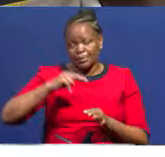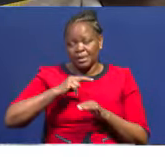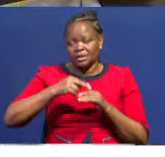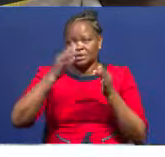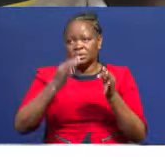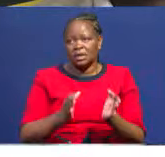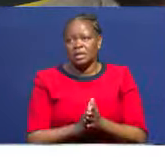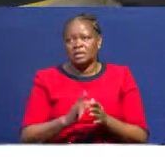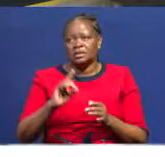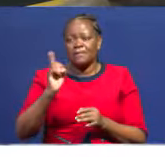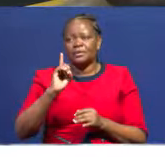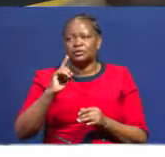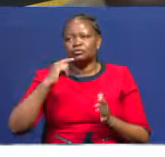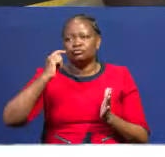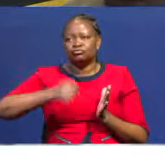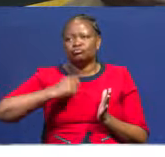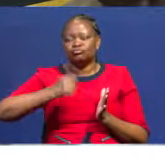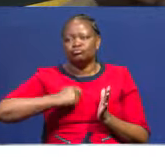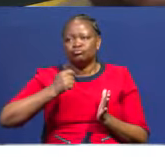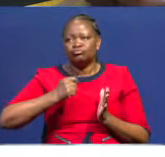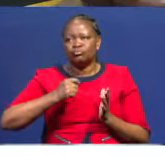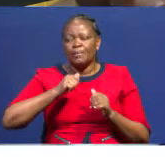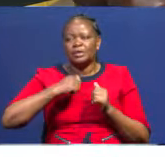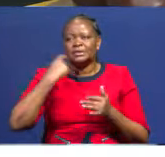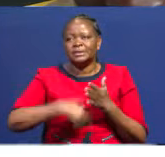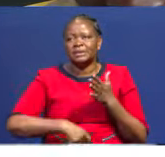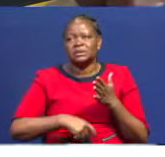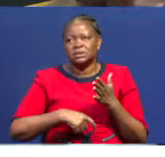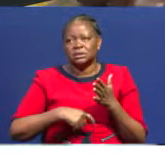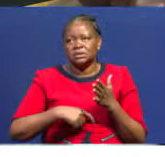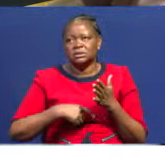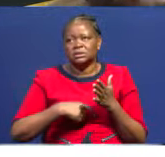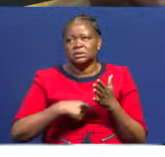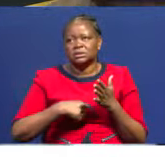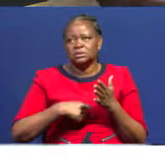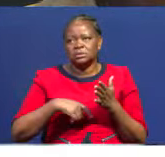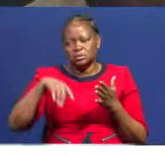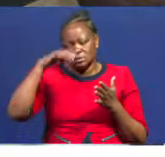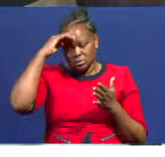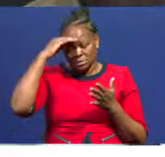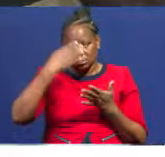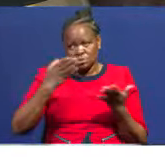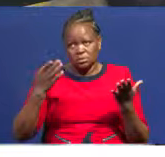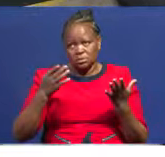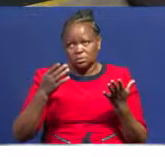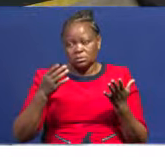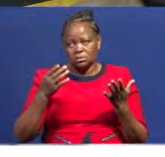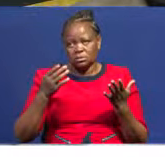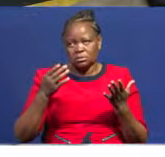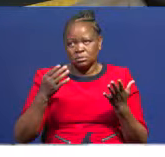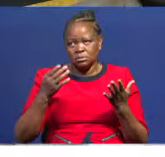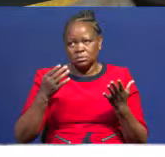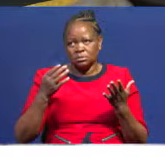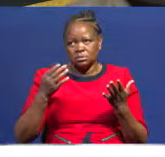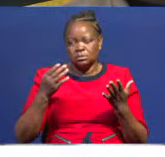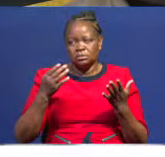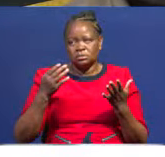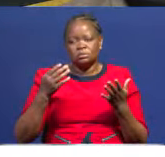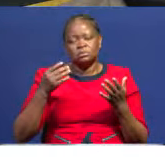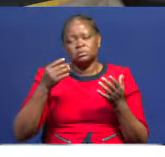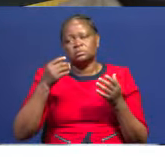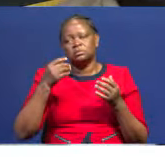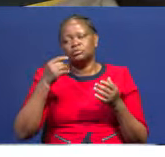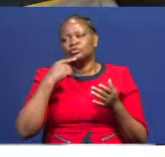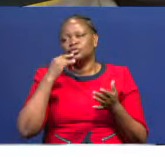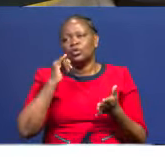and the Ministry of Industrialization on taxing alcoholic beverages by centiliter of alcohol is